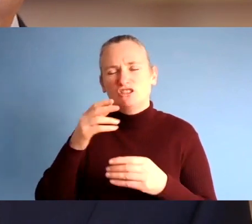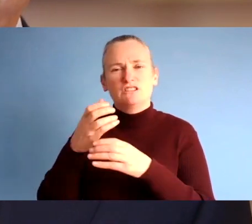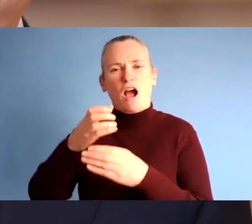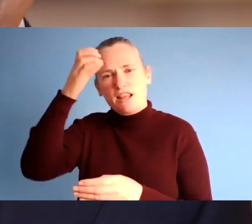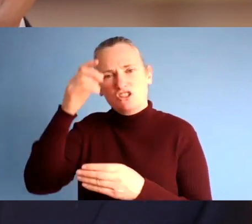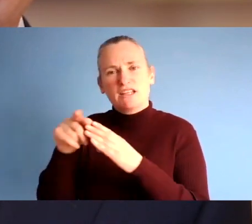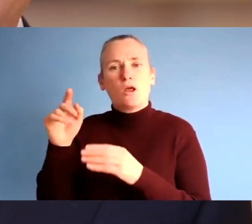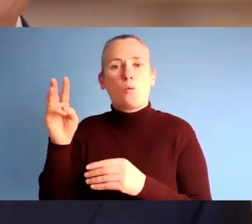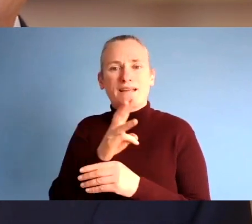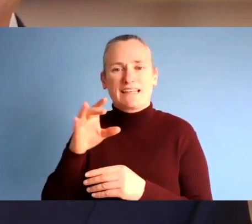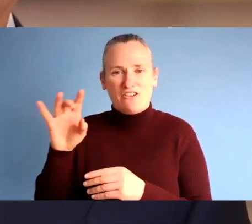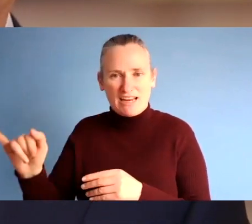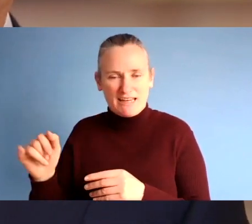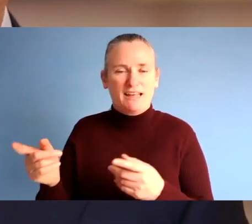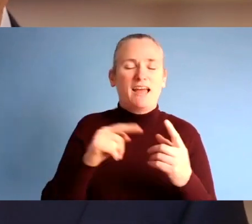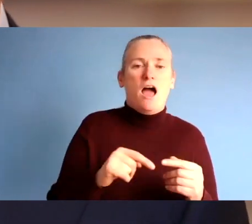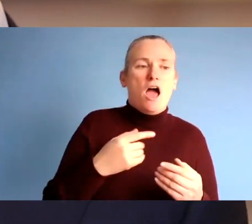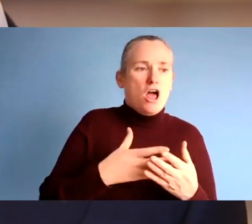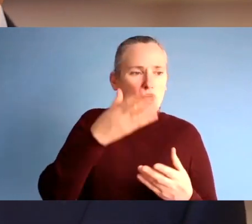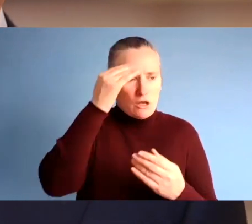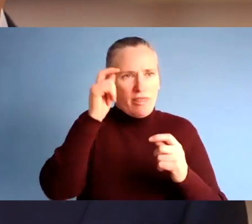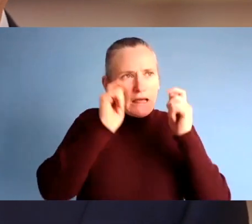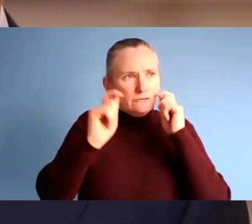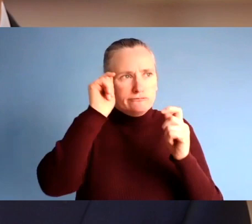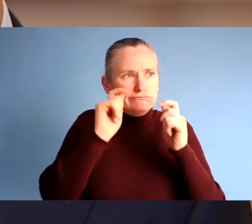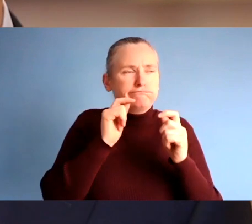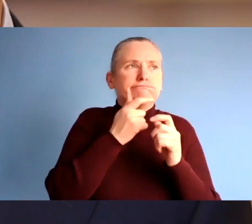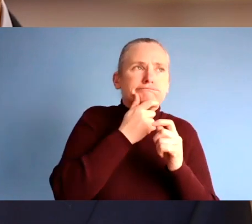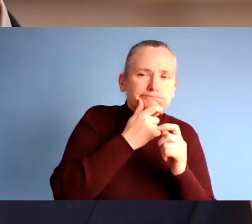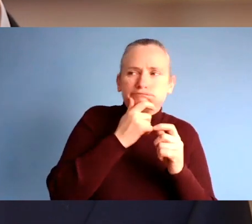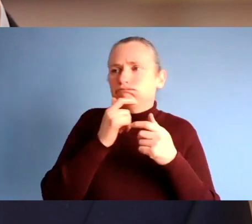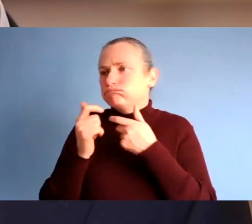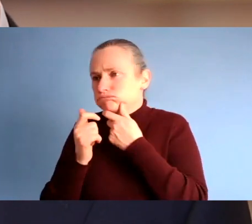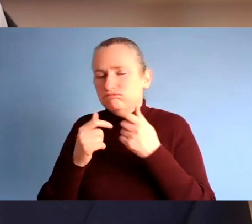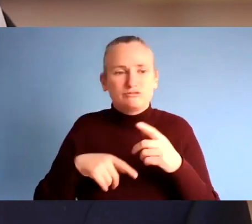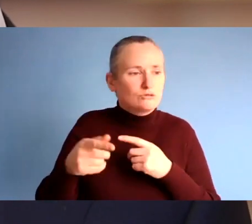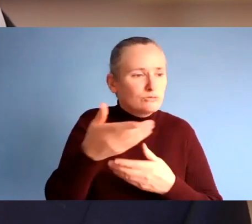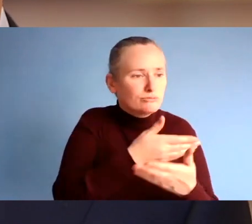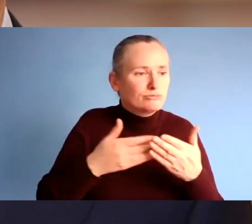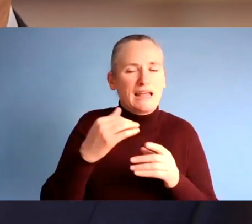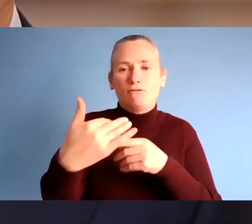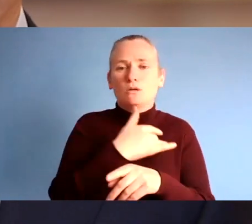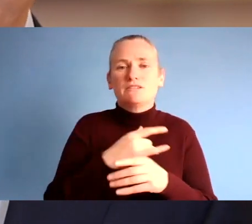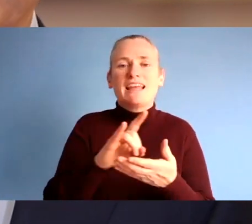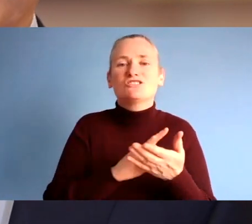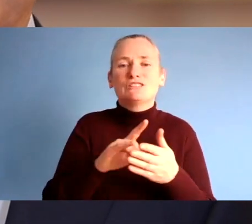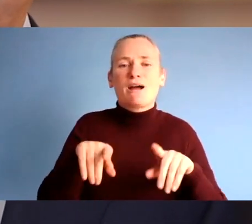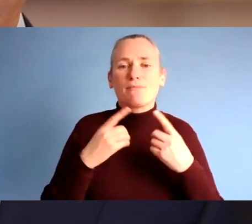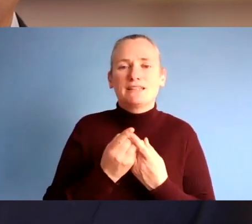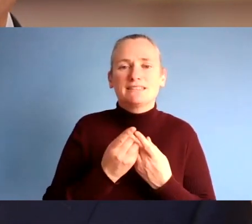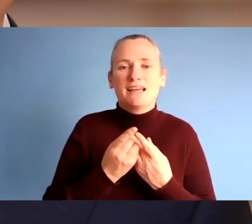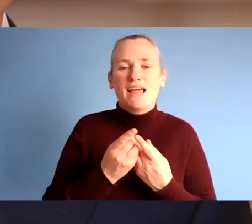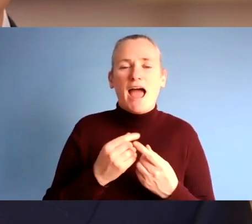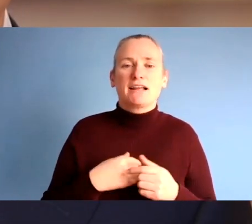I developed a capacity for critical thinking through the thought-provoking and enlightening influence of the history department, both at graduate